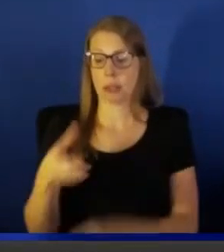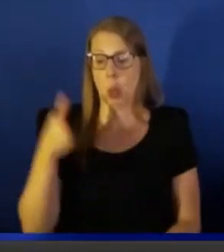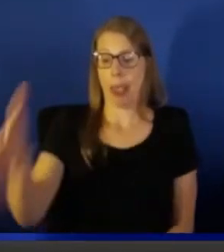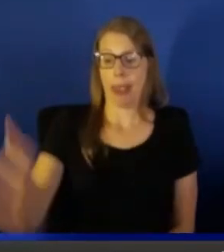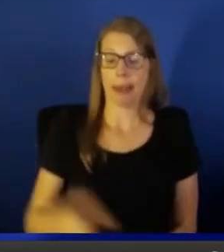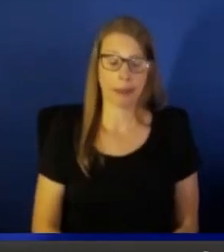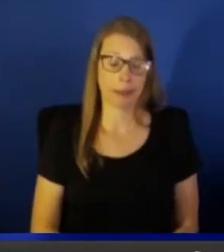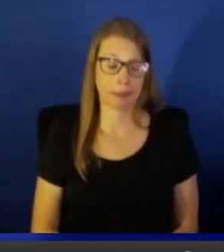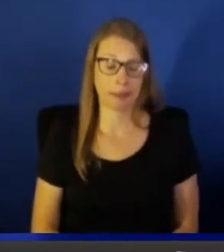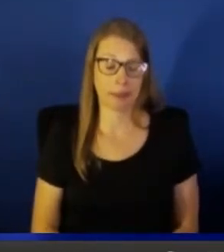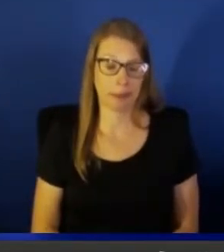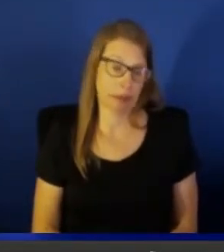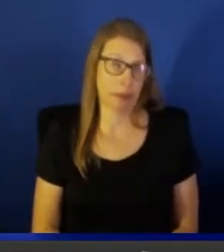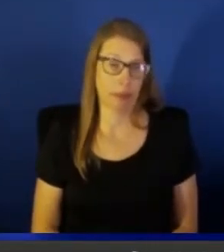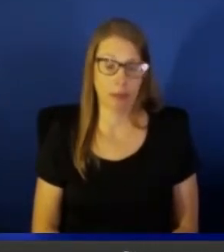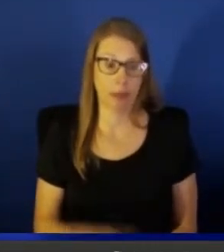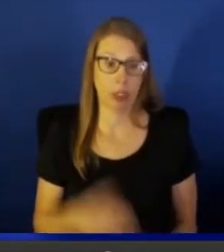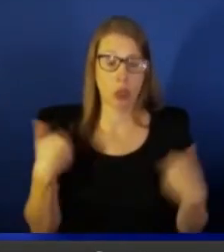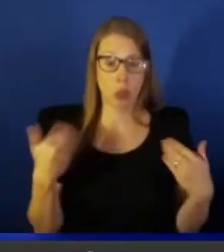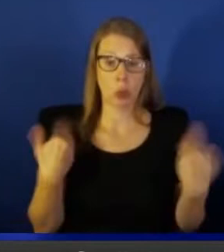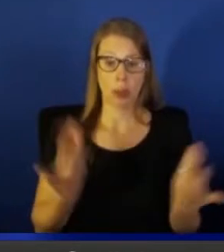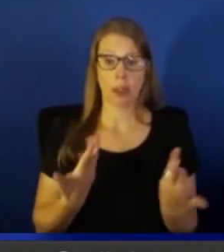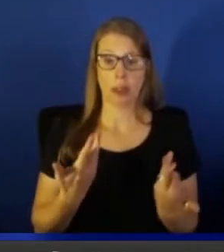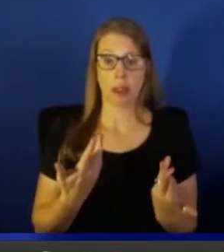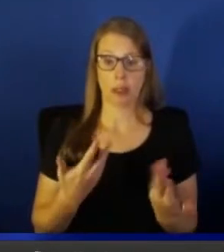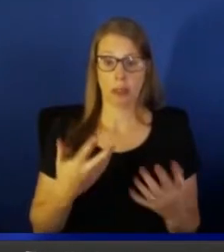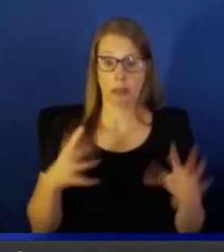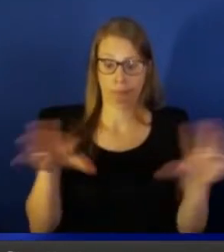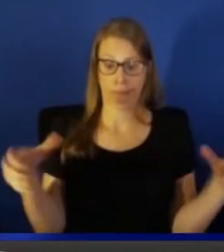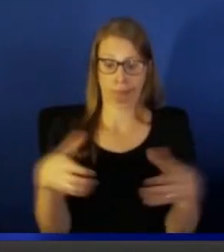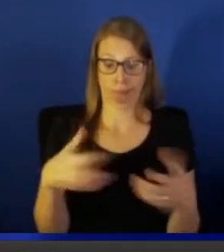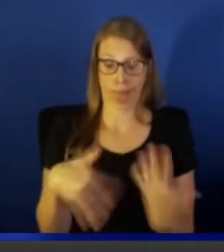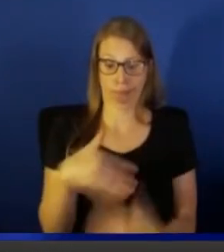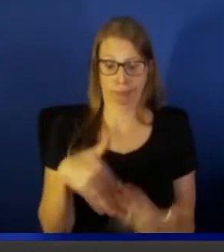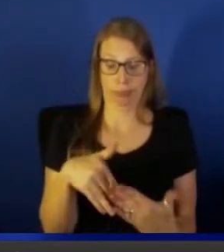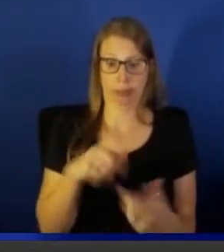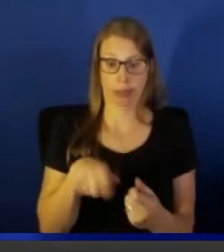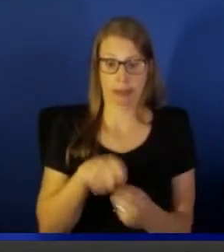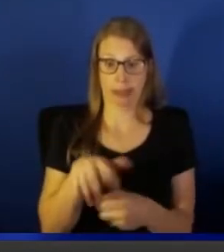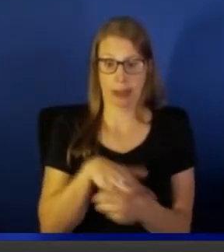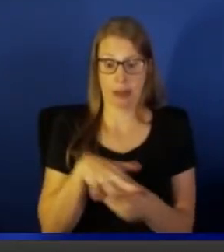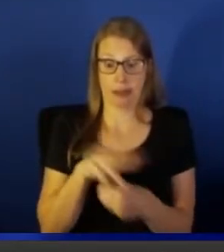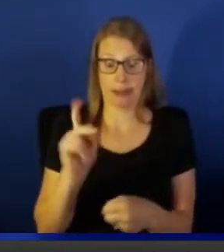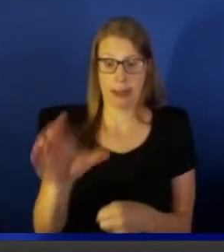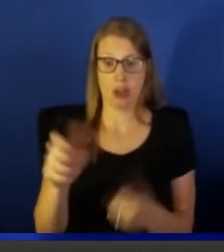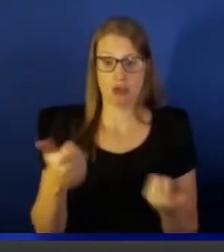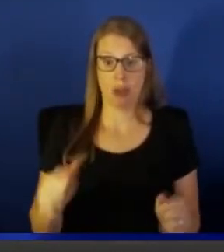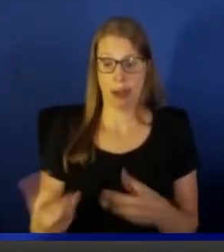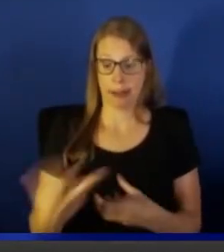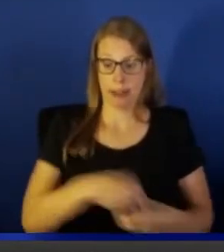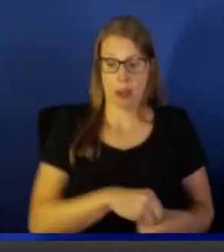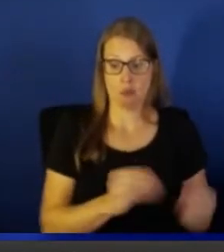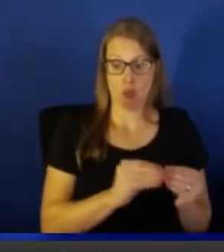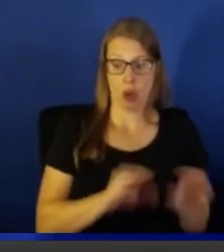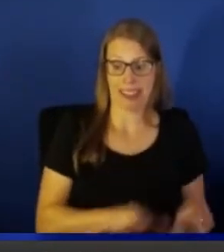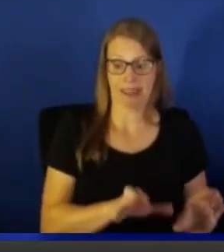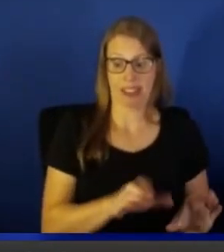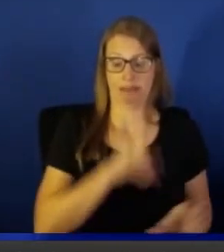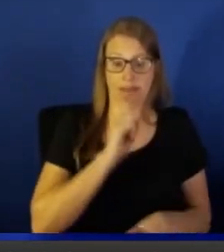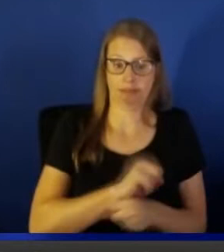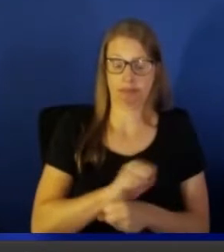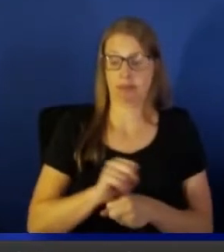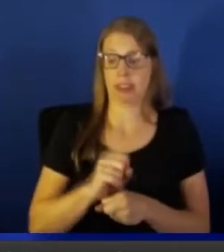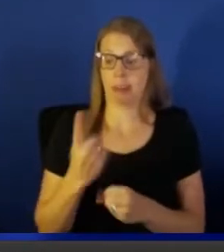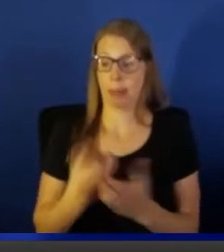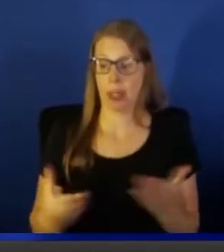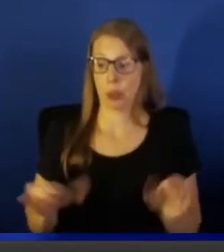say youth. We used to have a thing of youth congregating in certain areas of Kansas City. We're trying to engage them in more activities so they actually have something to do. So you're not